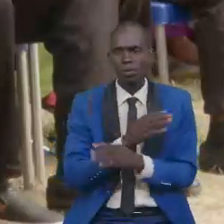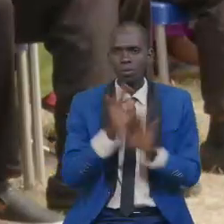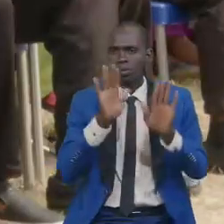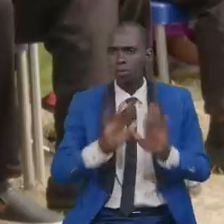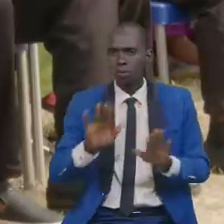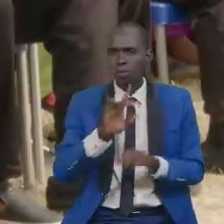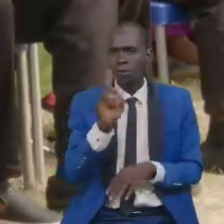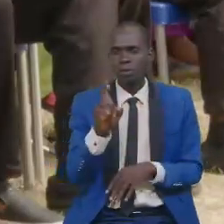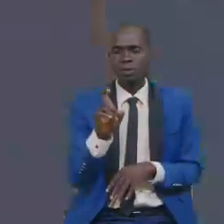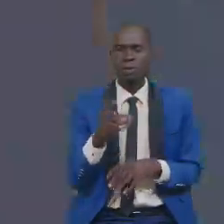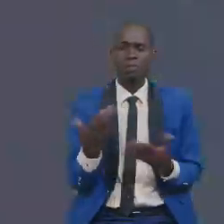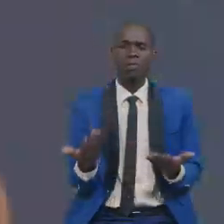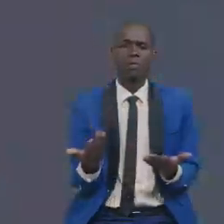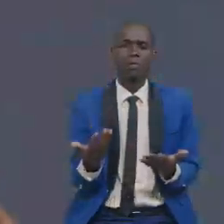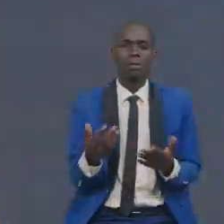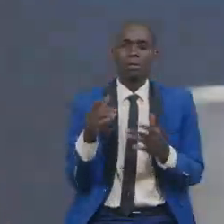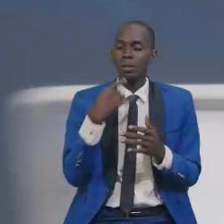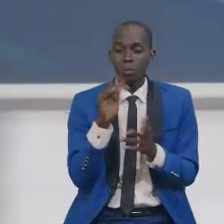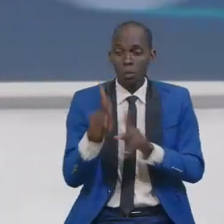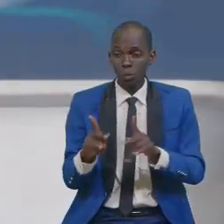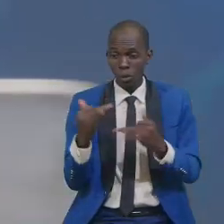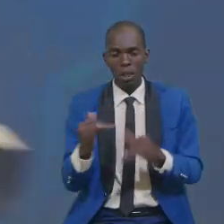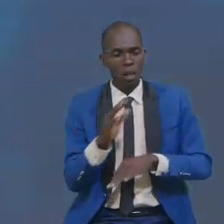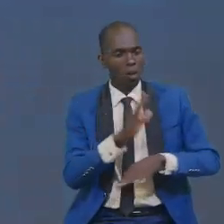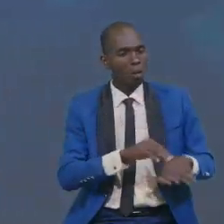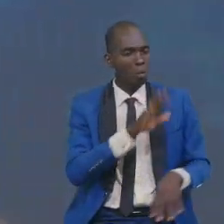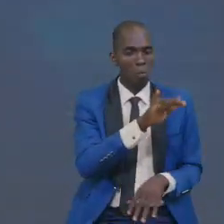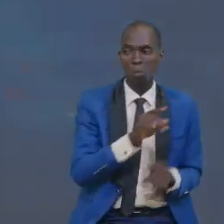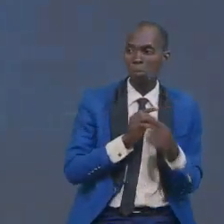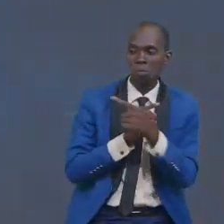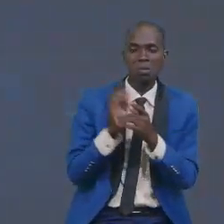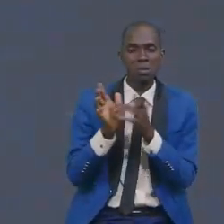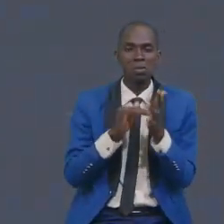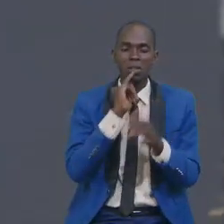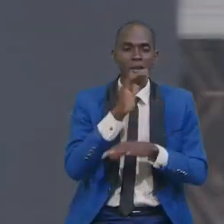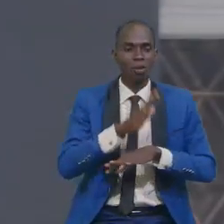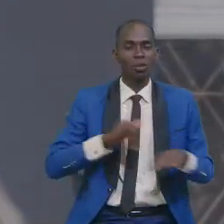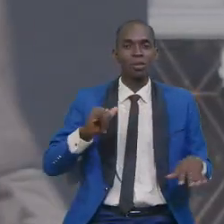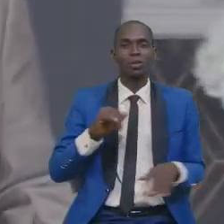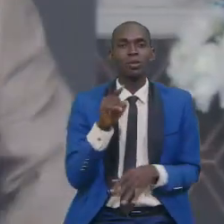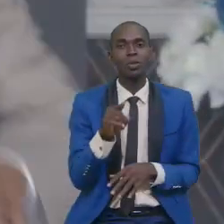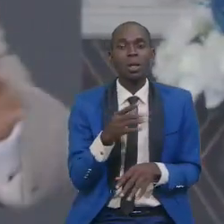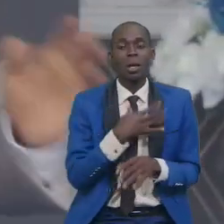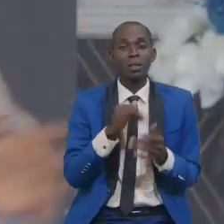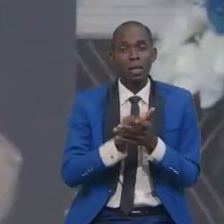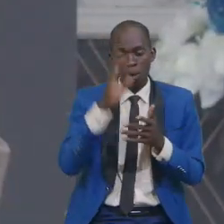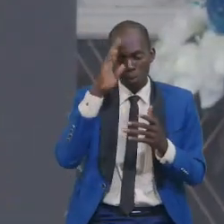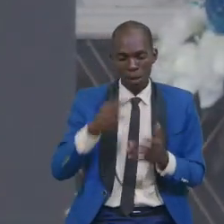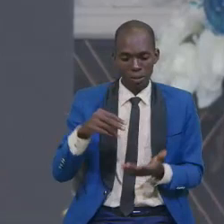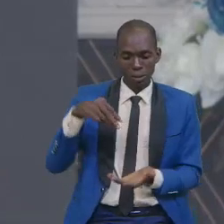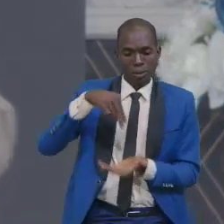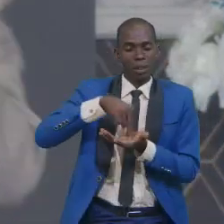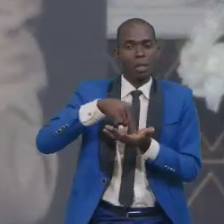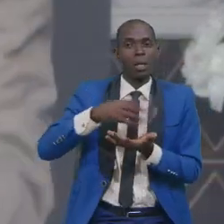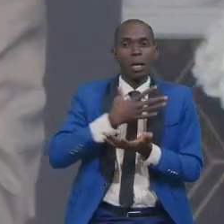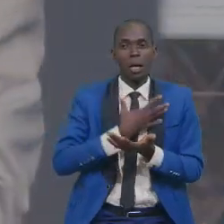he call it you and heroes up is through it we is garment I'm just telling you the